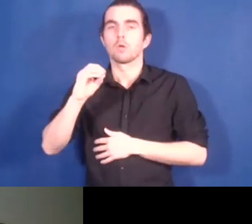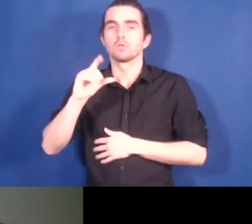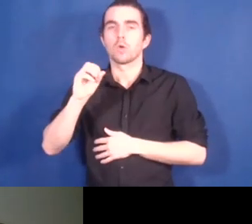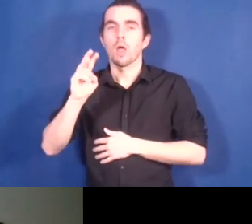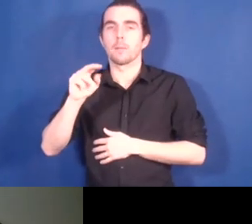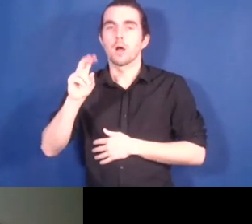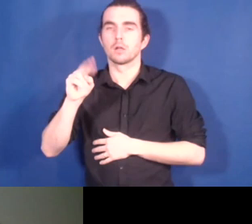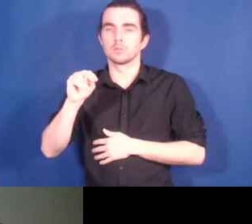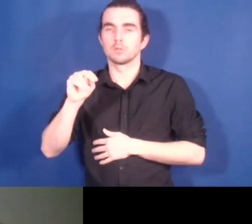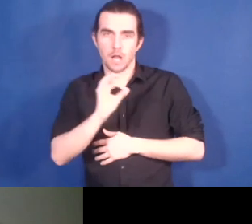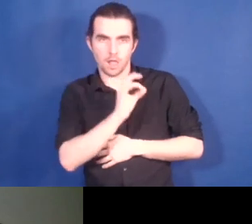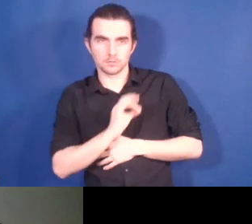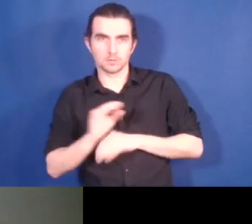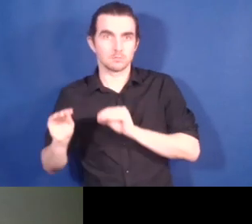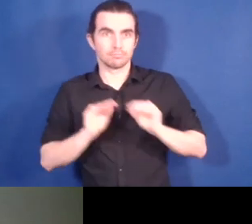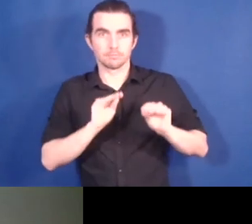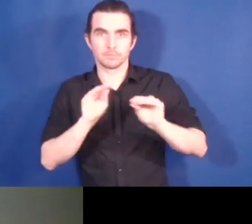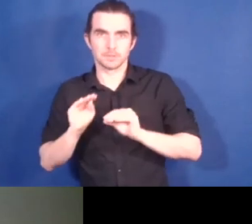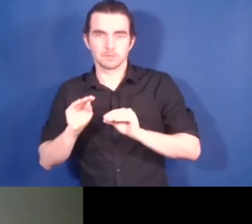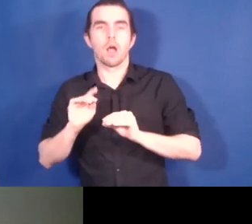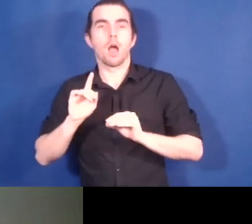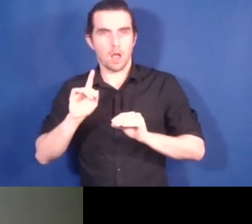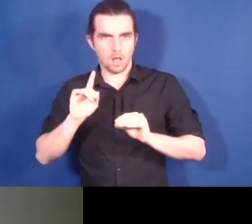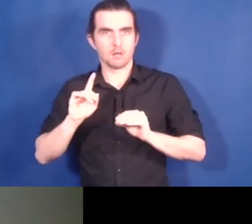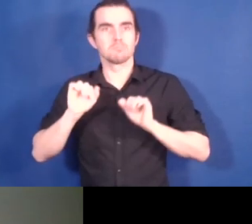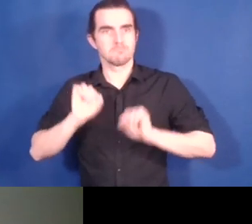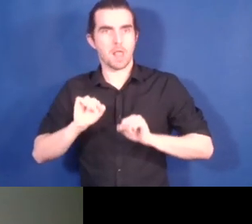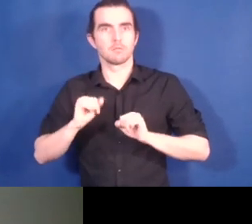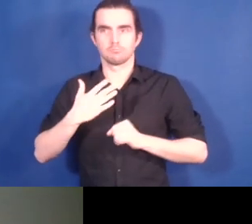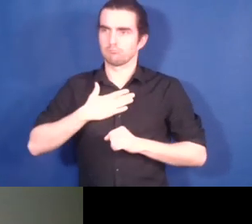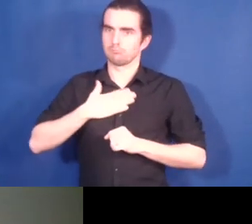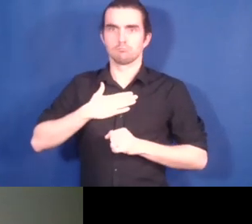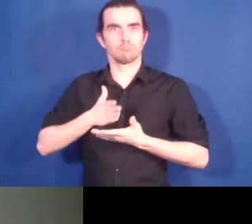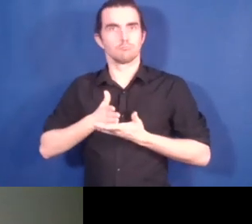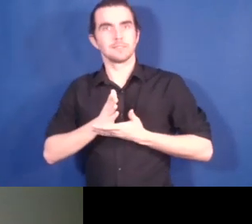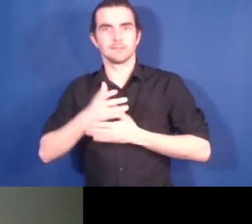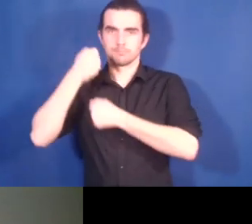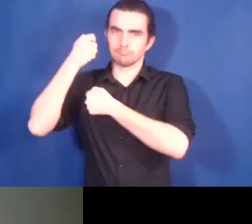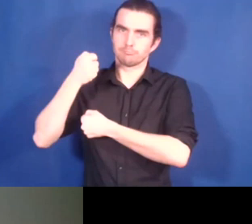work. And that aspect is something that